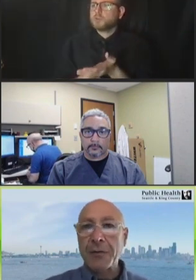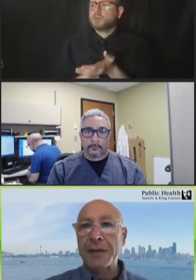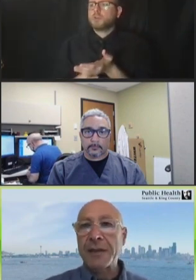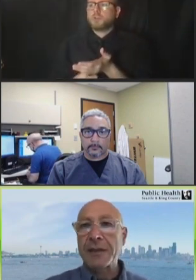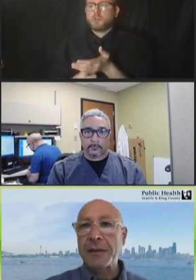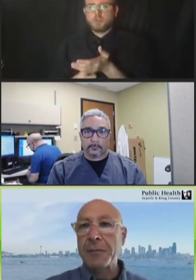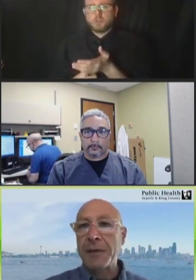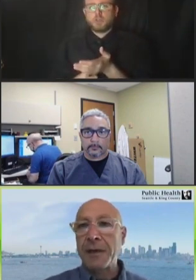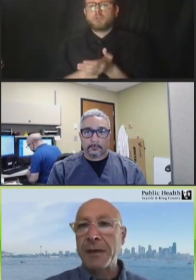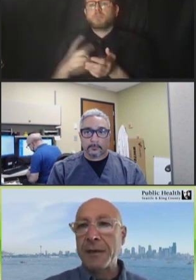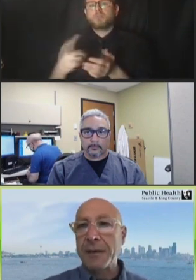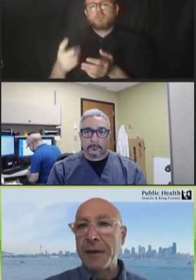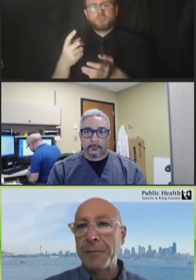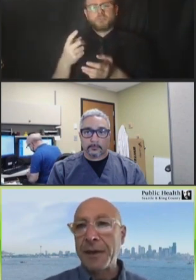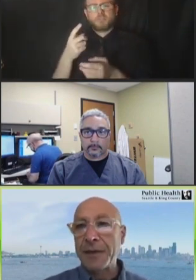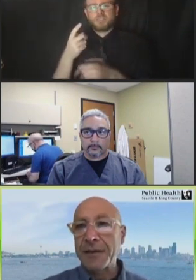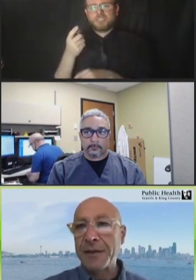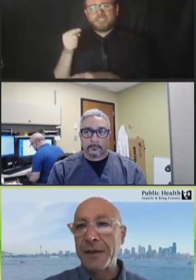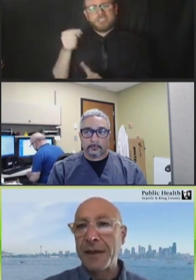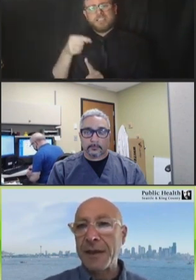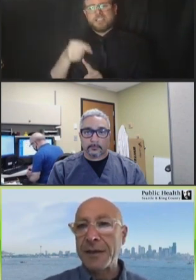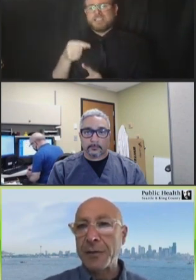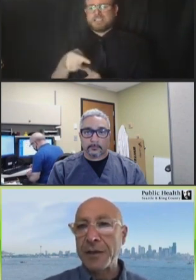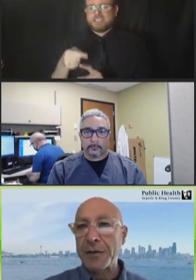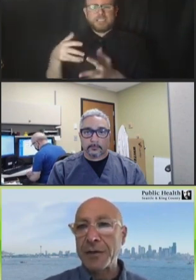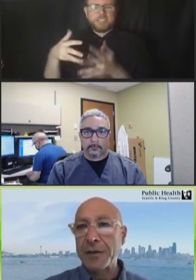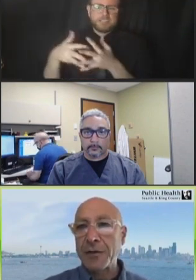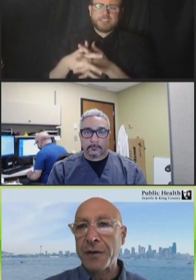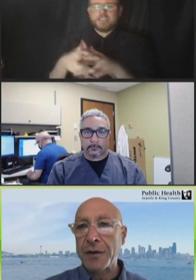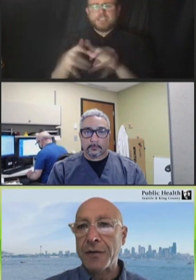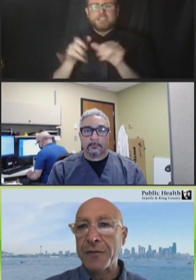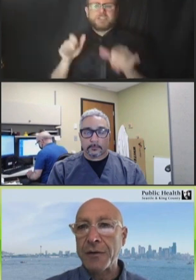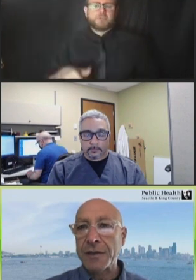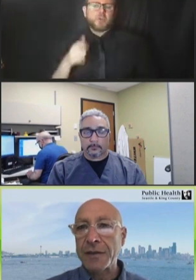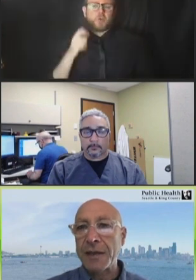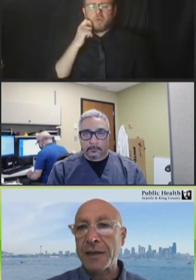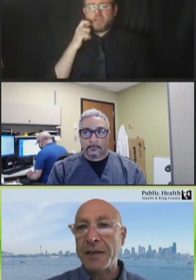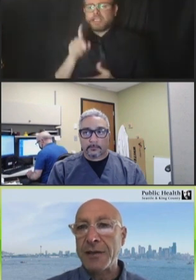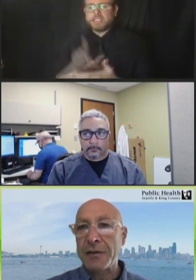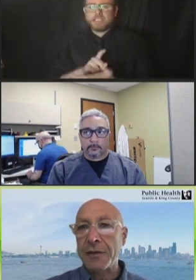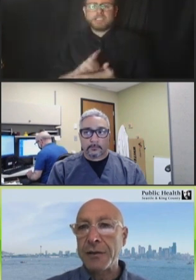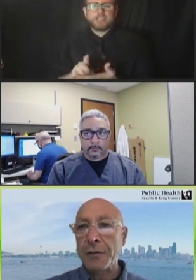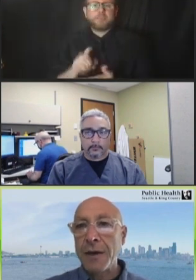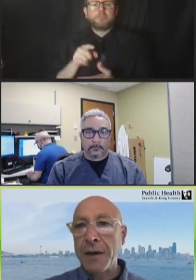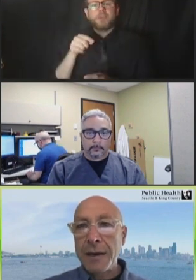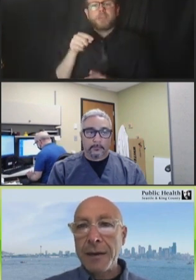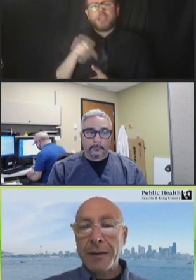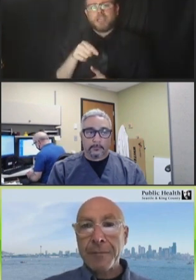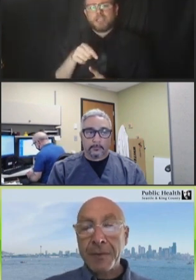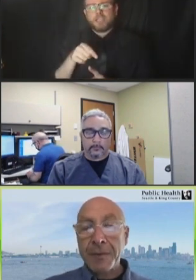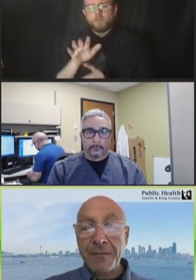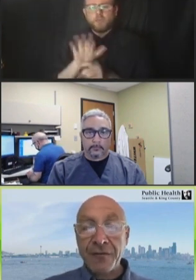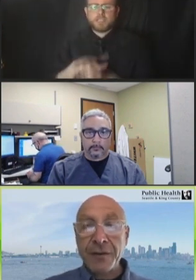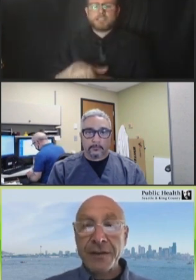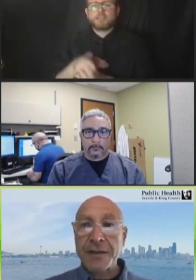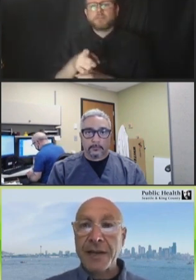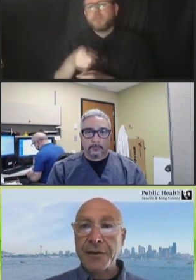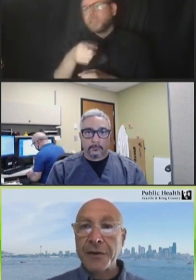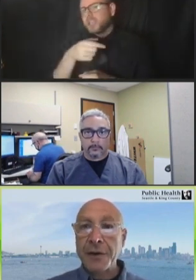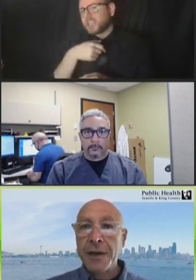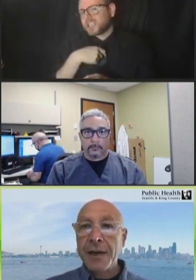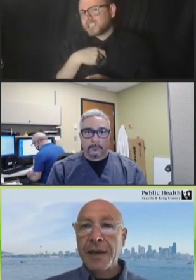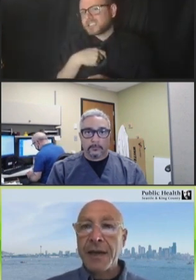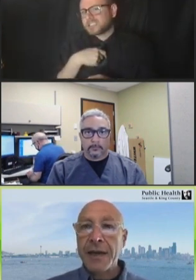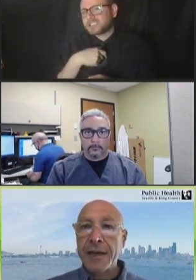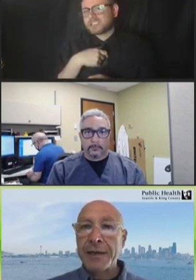systemic racism in medicine and in research is critical for us to continue to keep front and